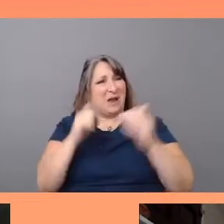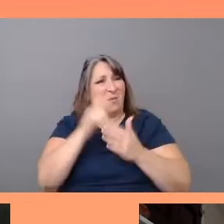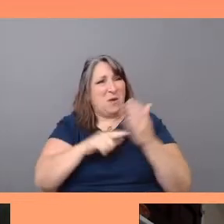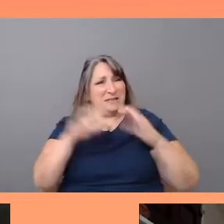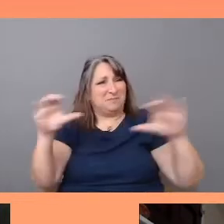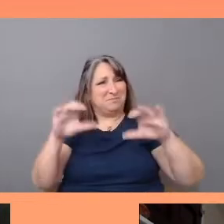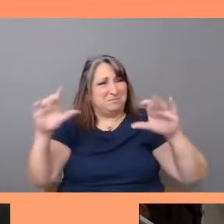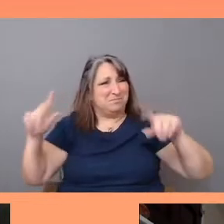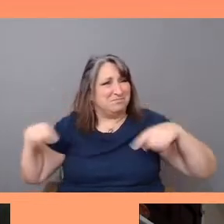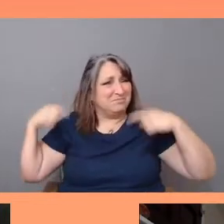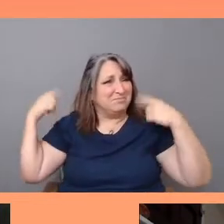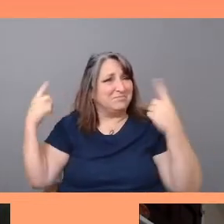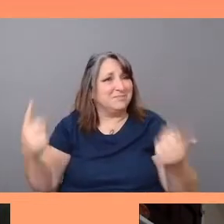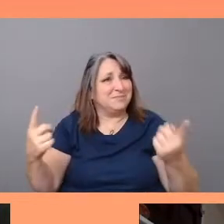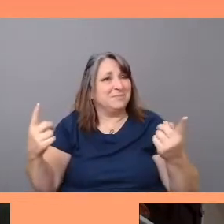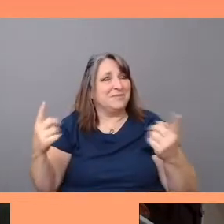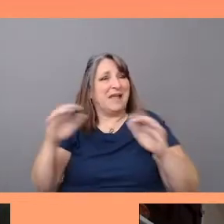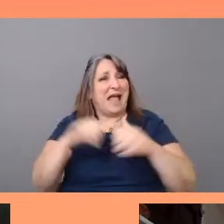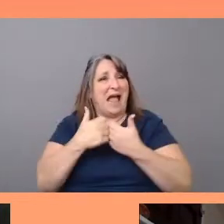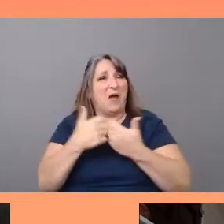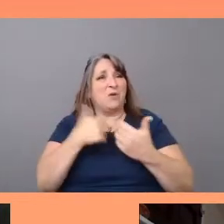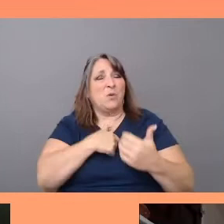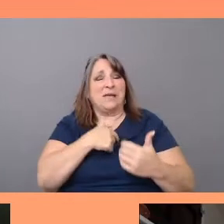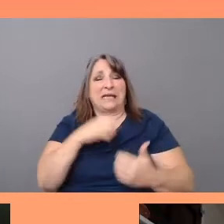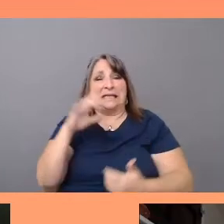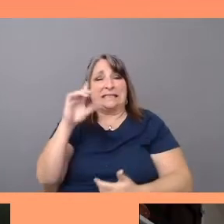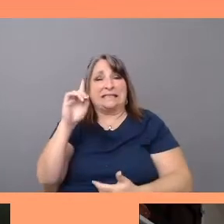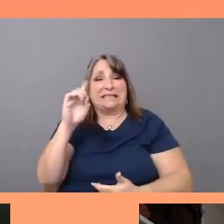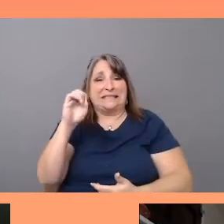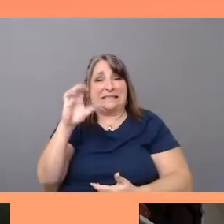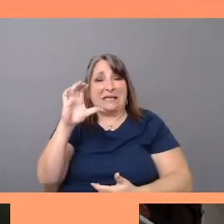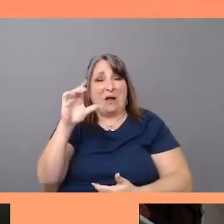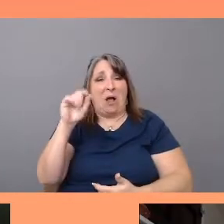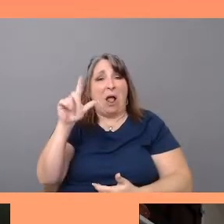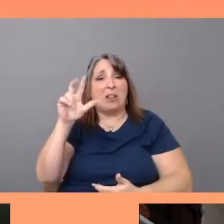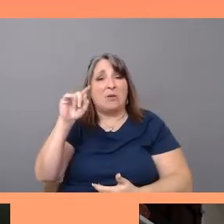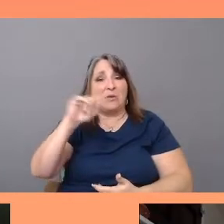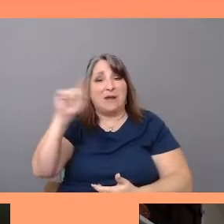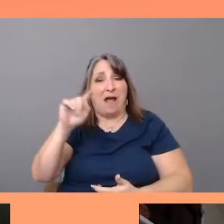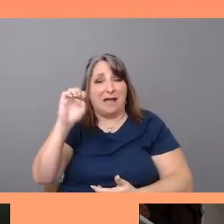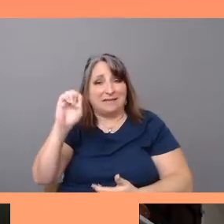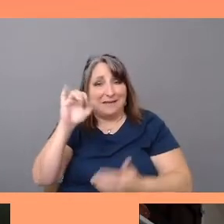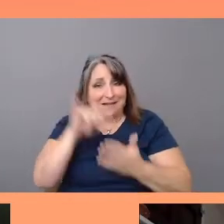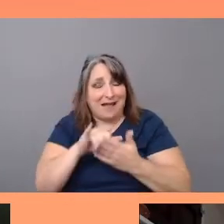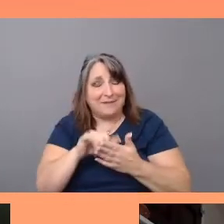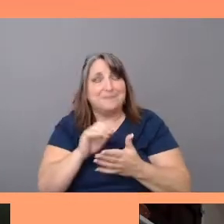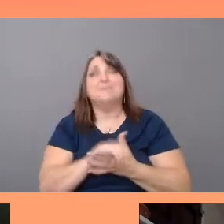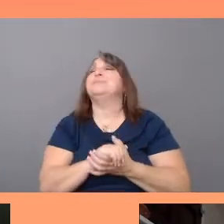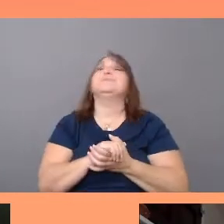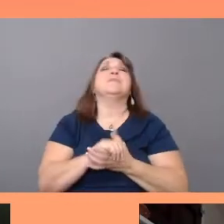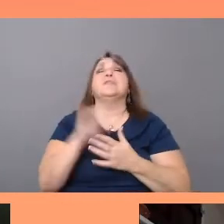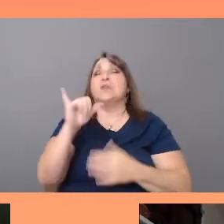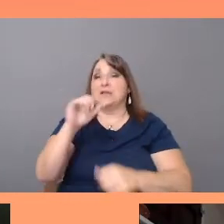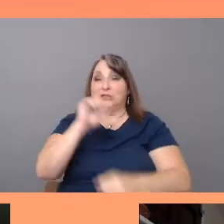doc, essentially? And so, you know, this work has really allowed me to